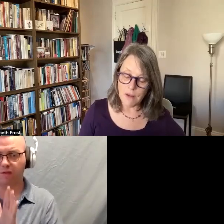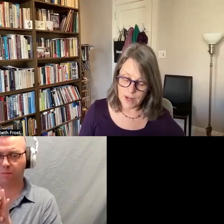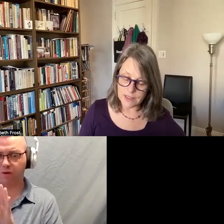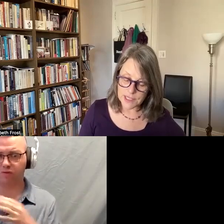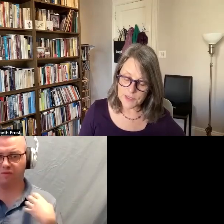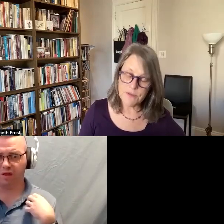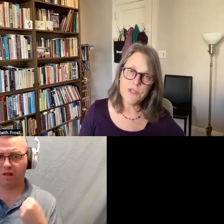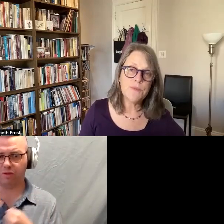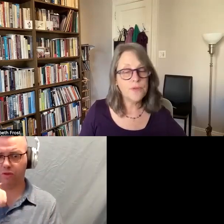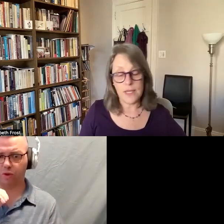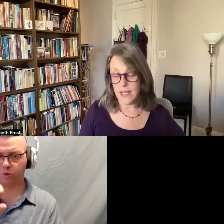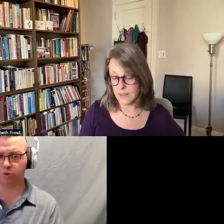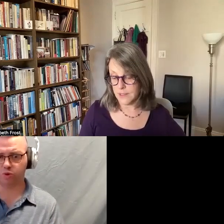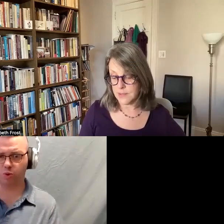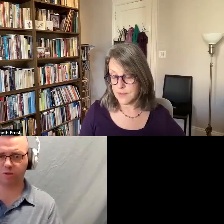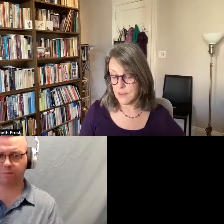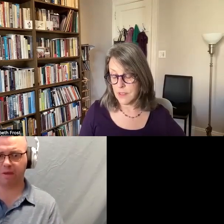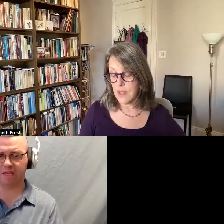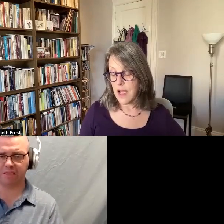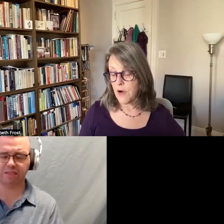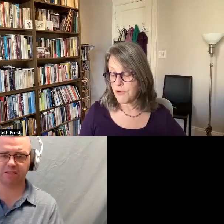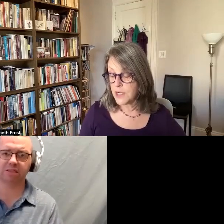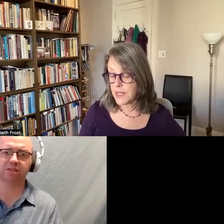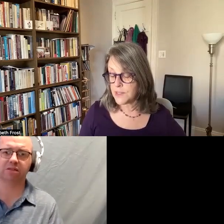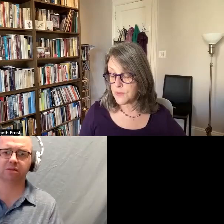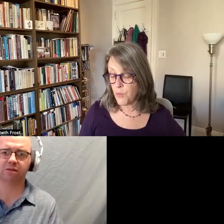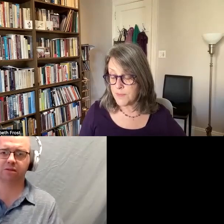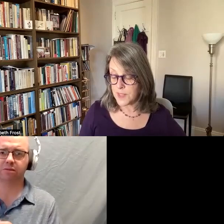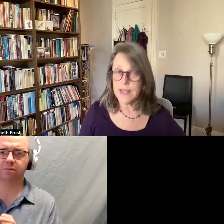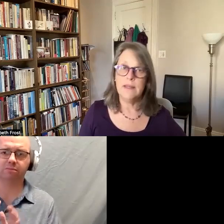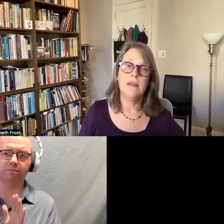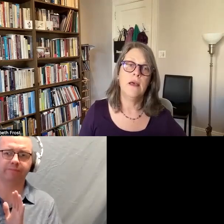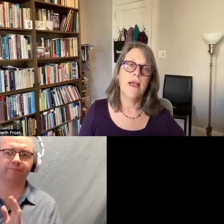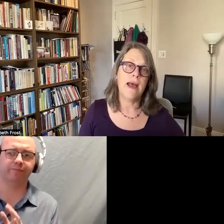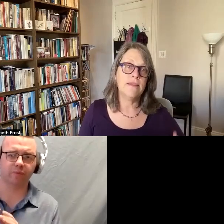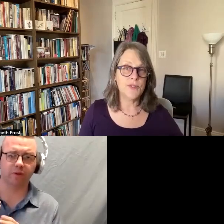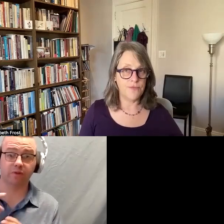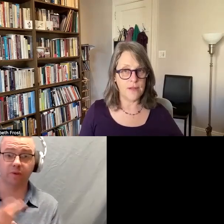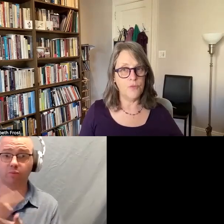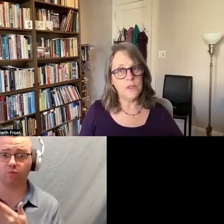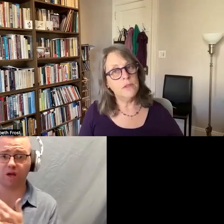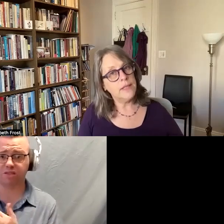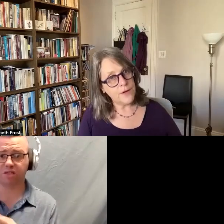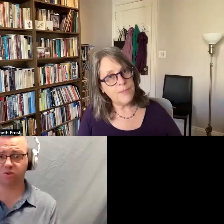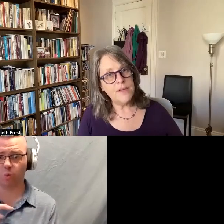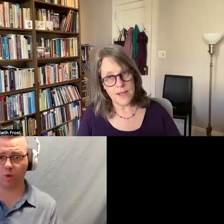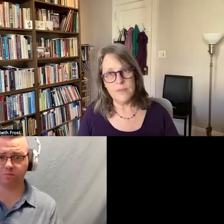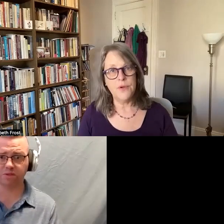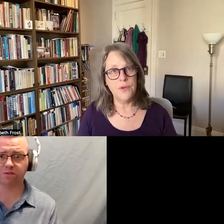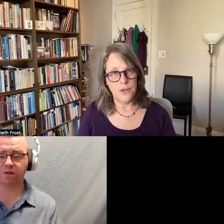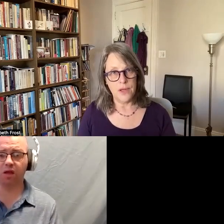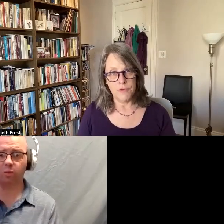Spence, A Politics of Disability and Illness. Our project's website, and this event will later